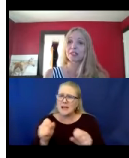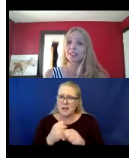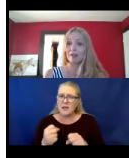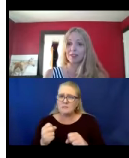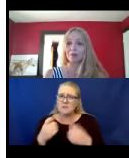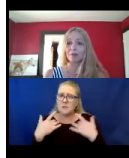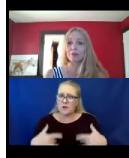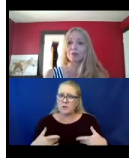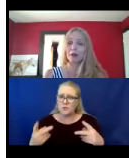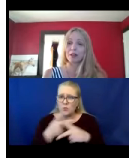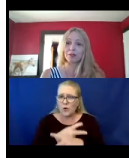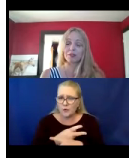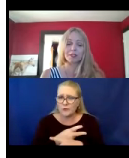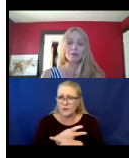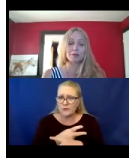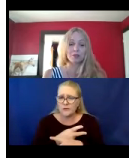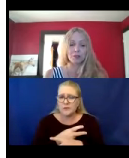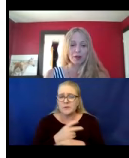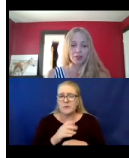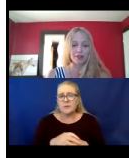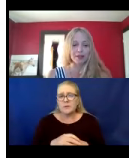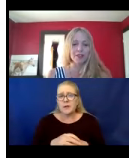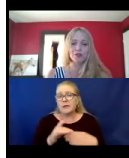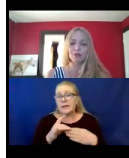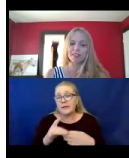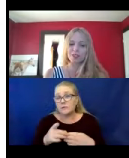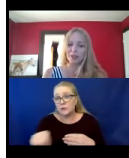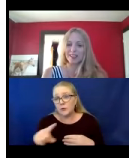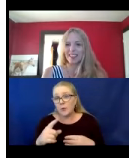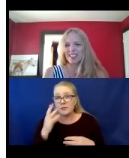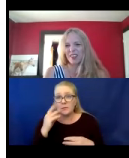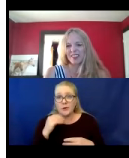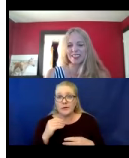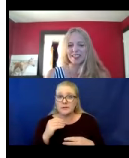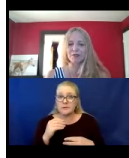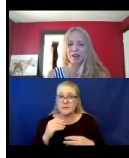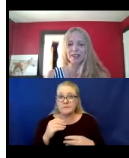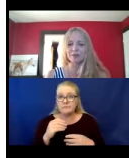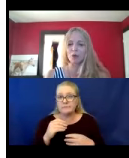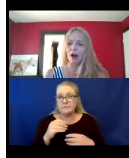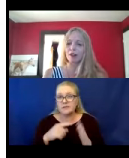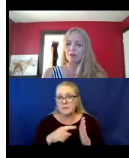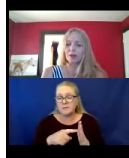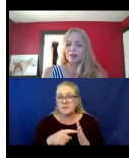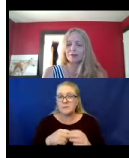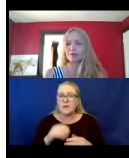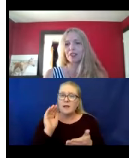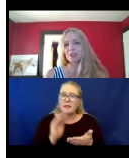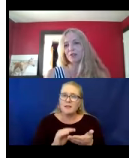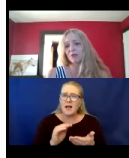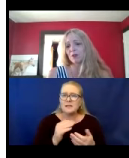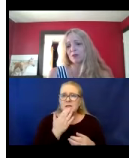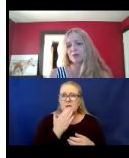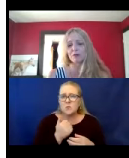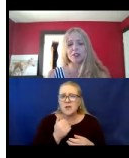depression or lead to having some of those milder symptoms of depression. So less sweet, less salty, less fatty, more olive oil,